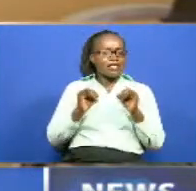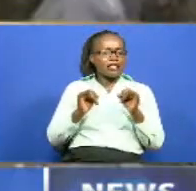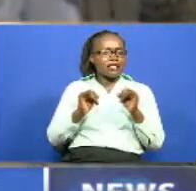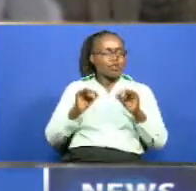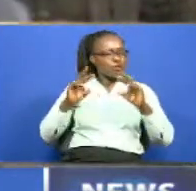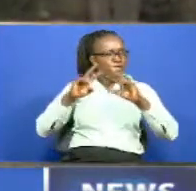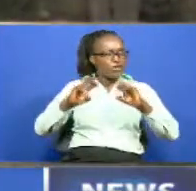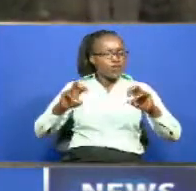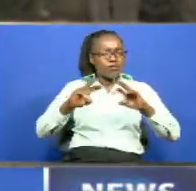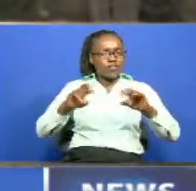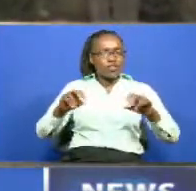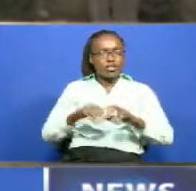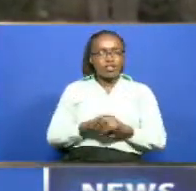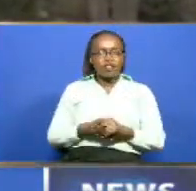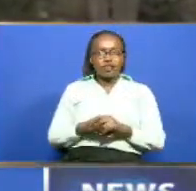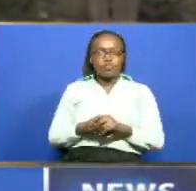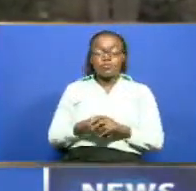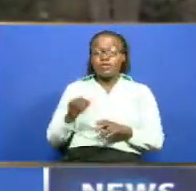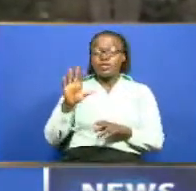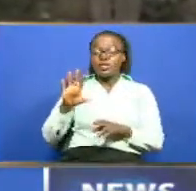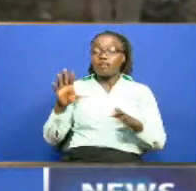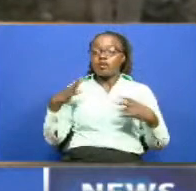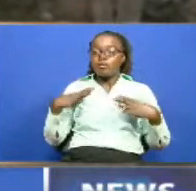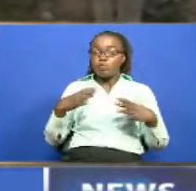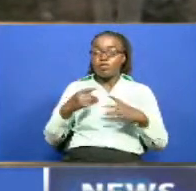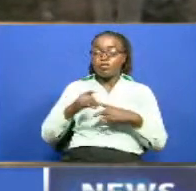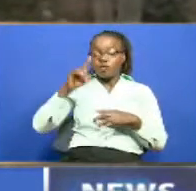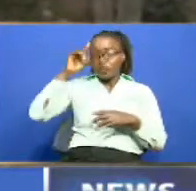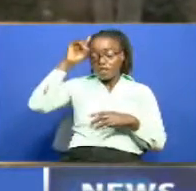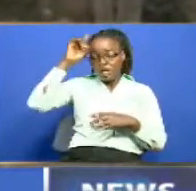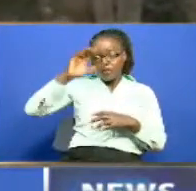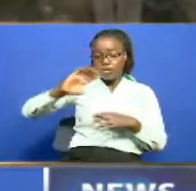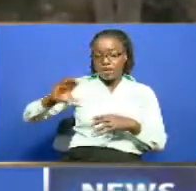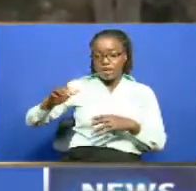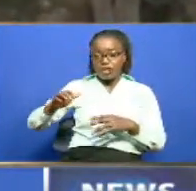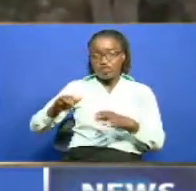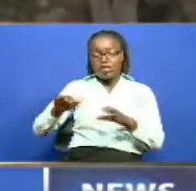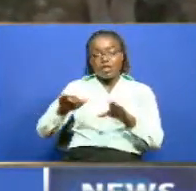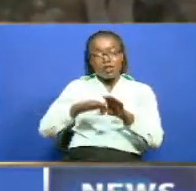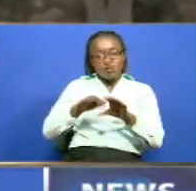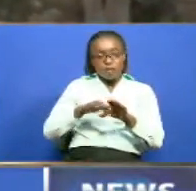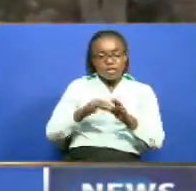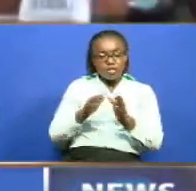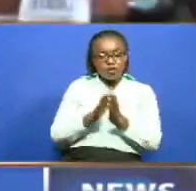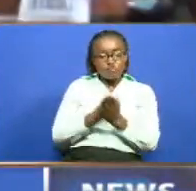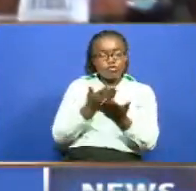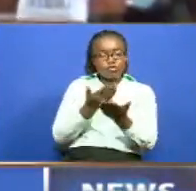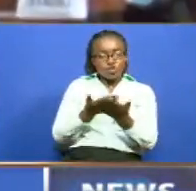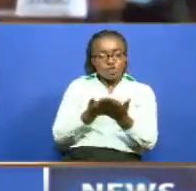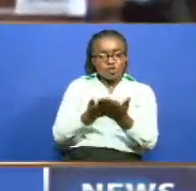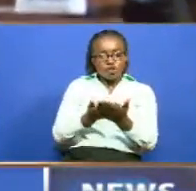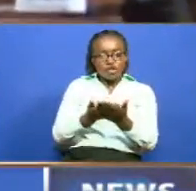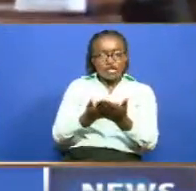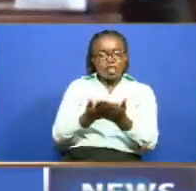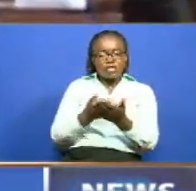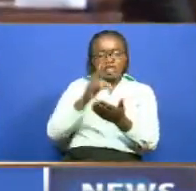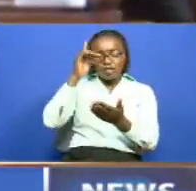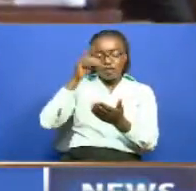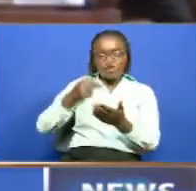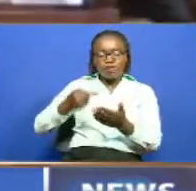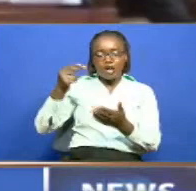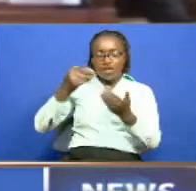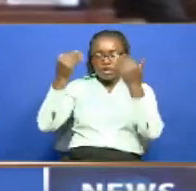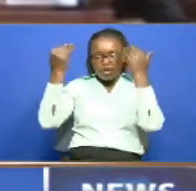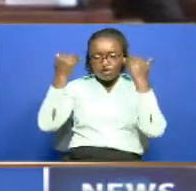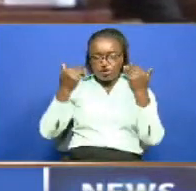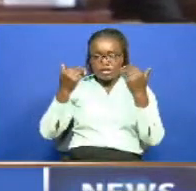kuchunguzwa. Meanwhile, 5 residents from Nyandarua County have filed a petition at the Nyahururu High Court petitioning Interior Cabinet